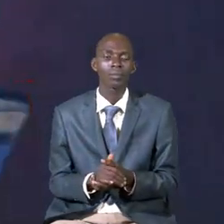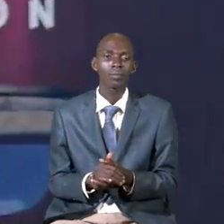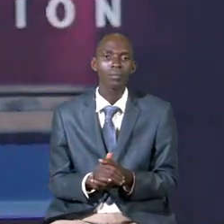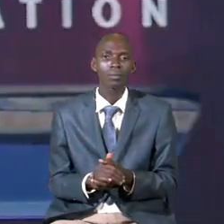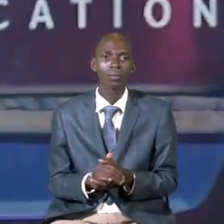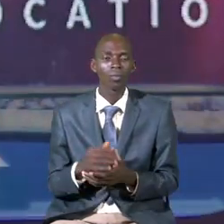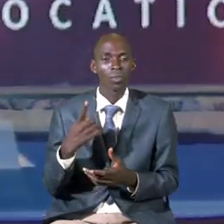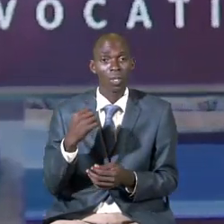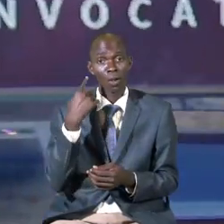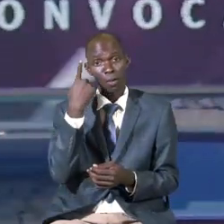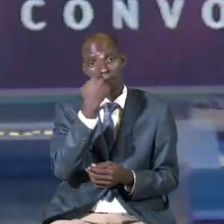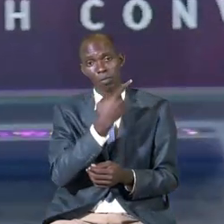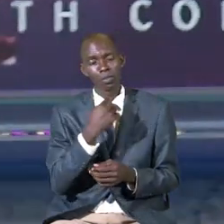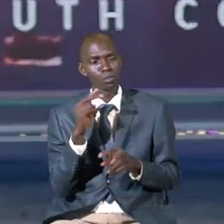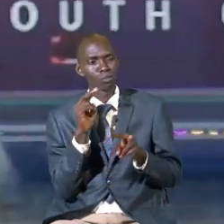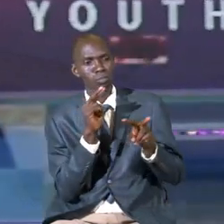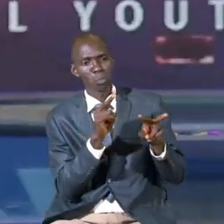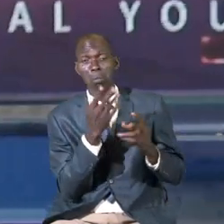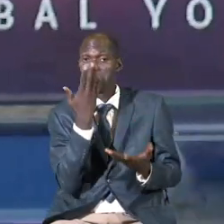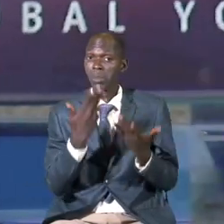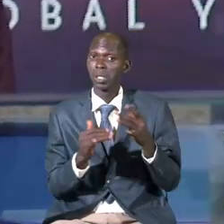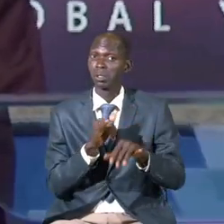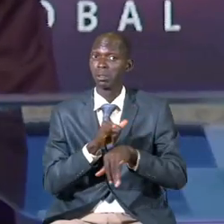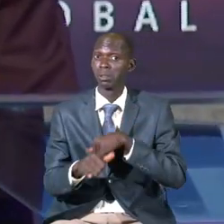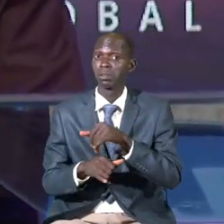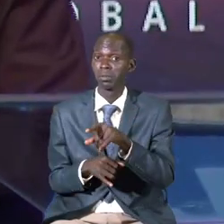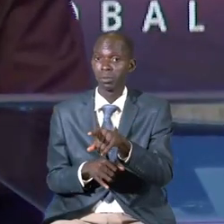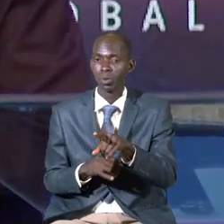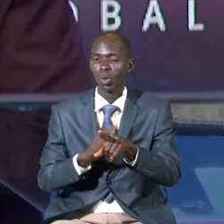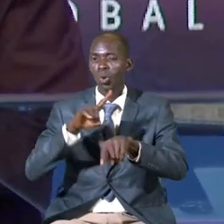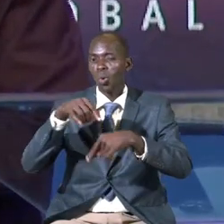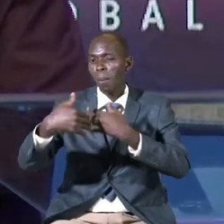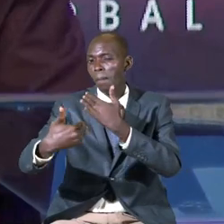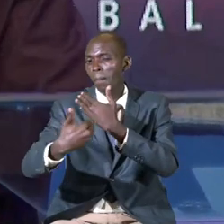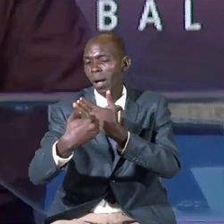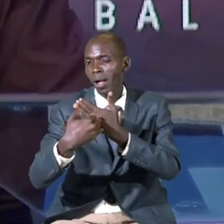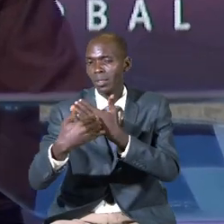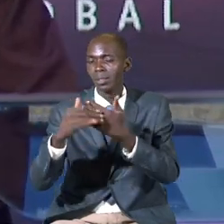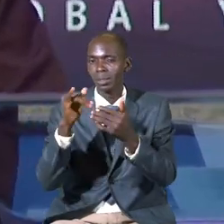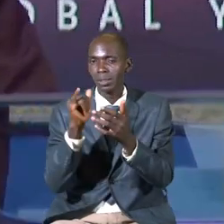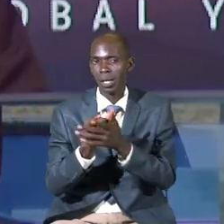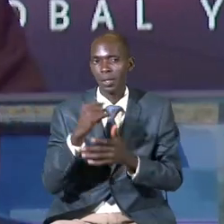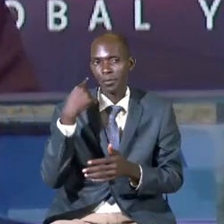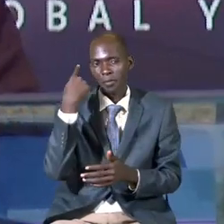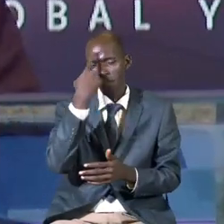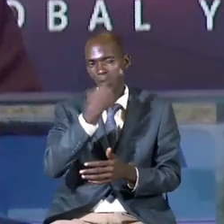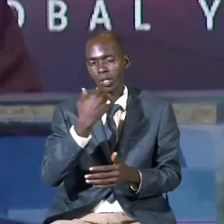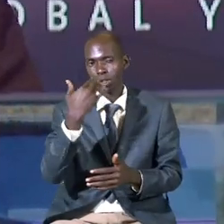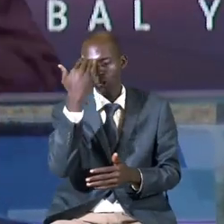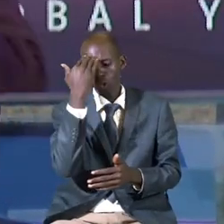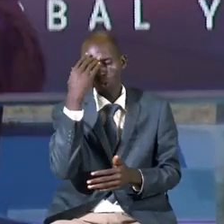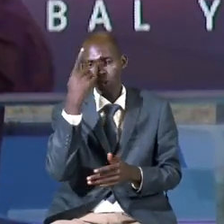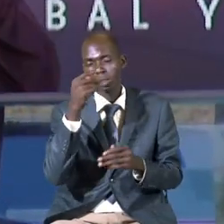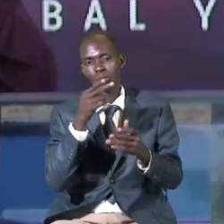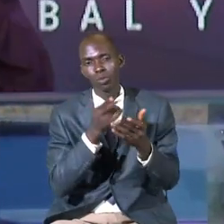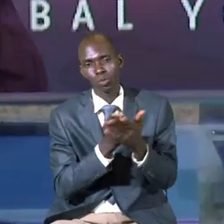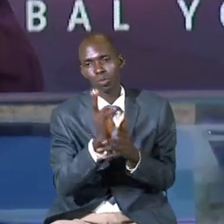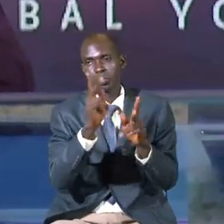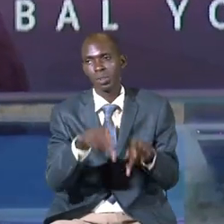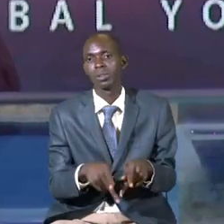people may deceive you go behind that face the sun the truth the